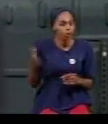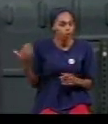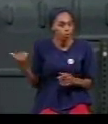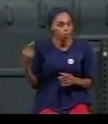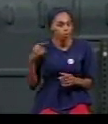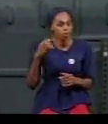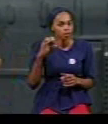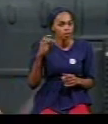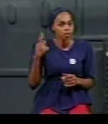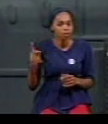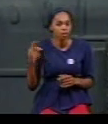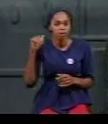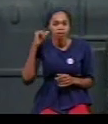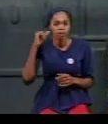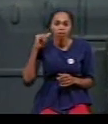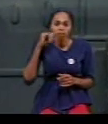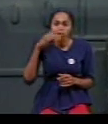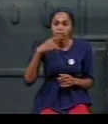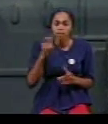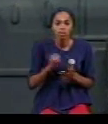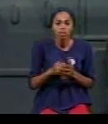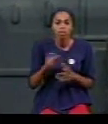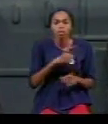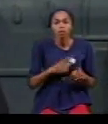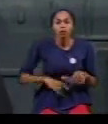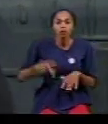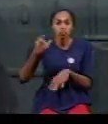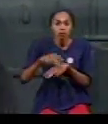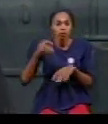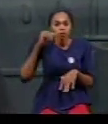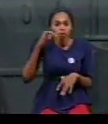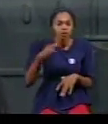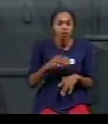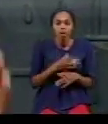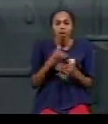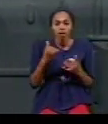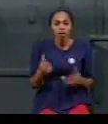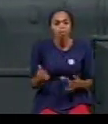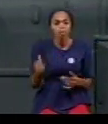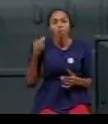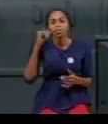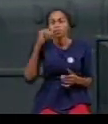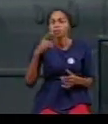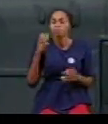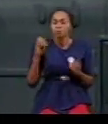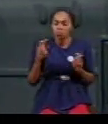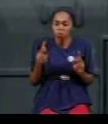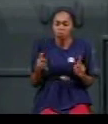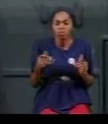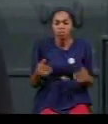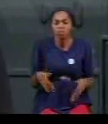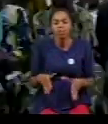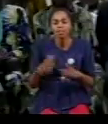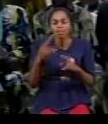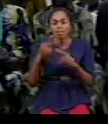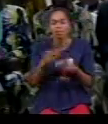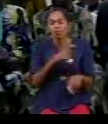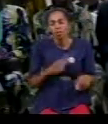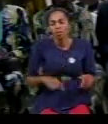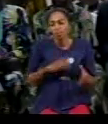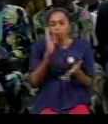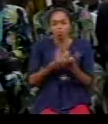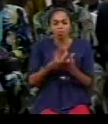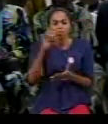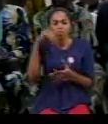say I no longer feel it again. I'm now normal. I say may his name be glorified in Jesus' name. And you